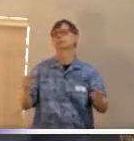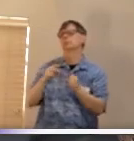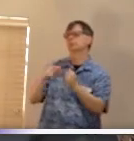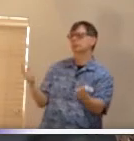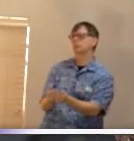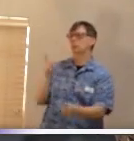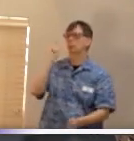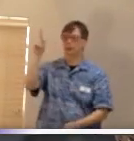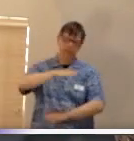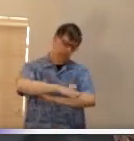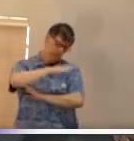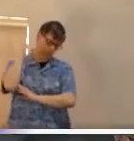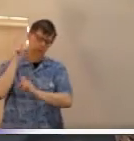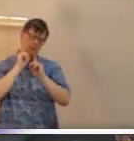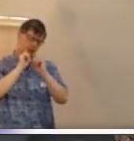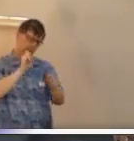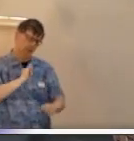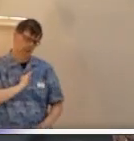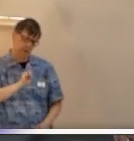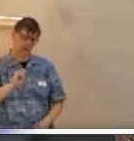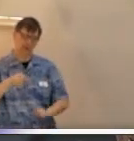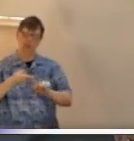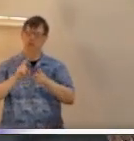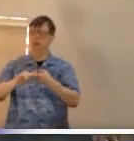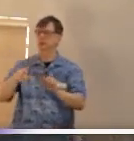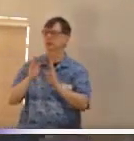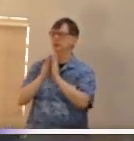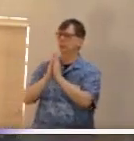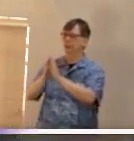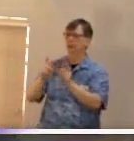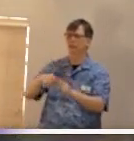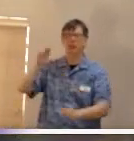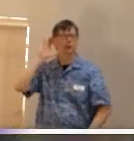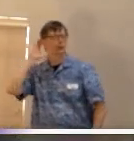church one day that said, I'd like for you to pray for my hearing.